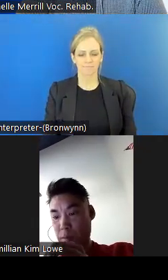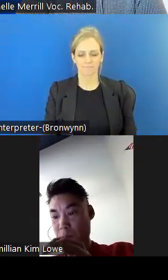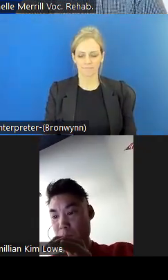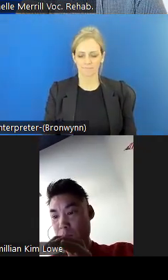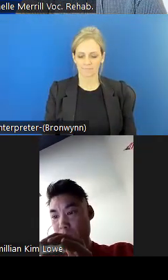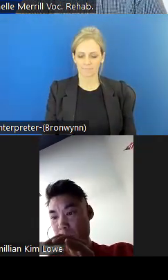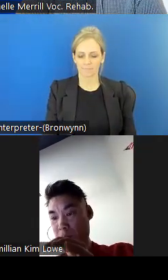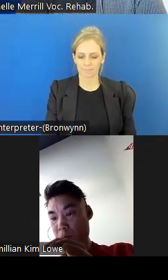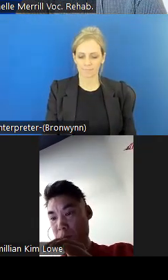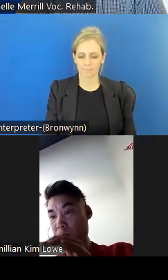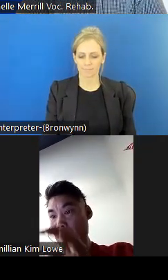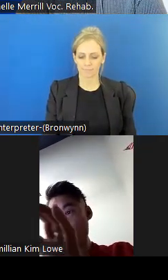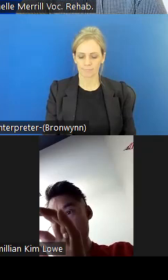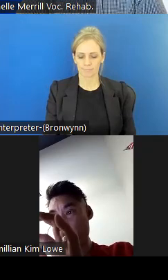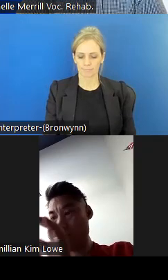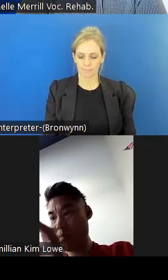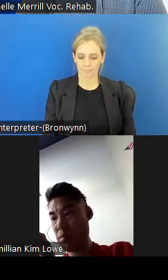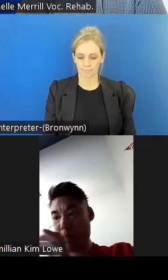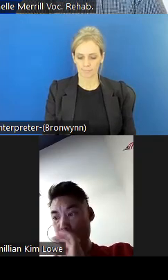And